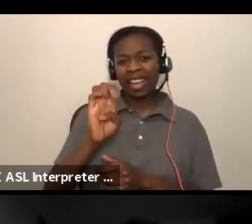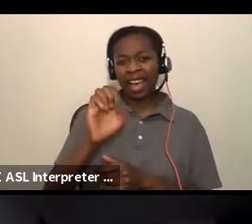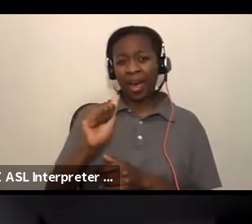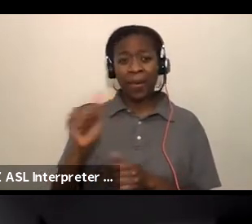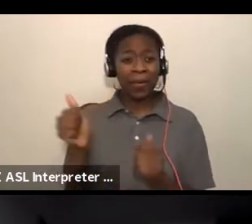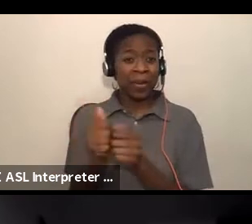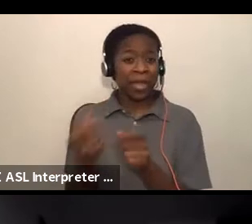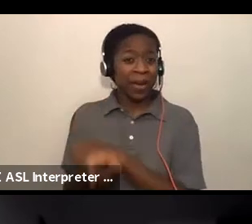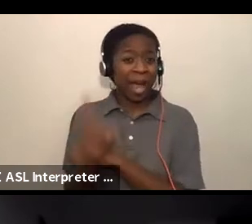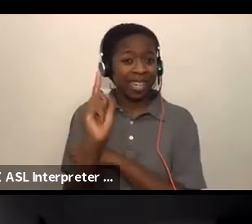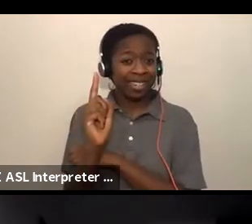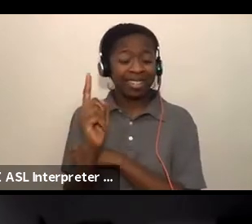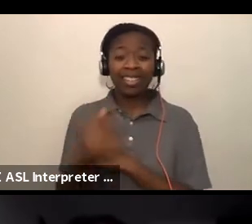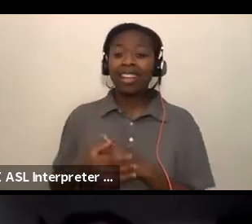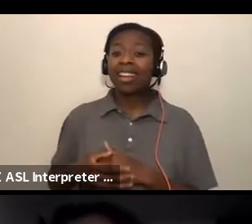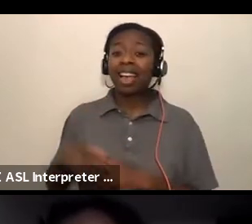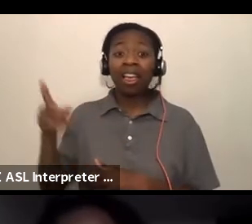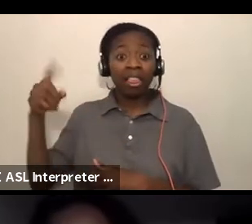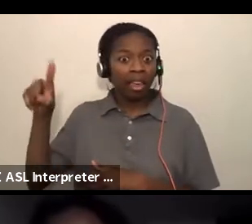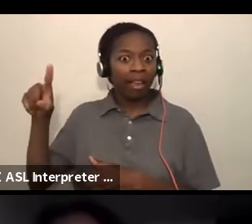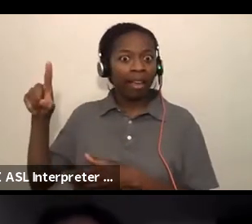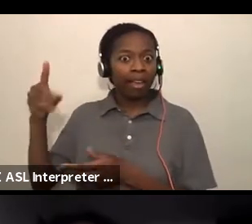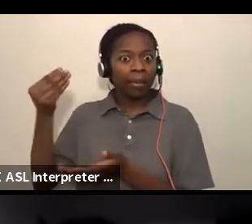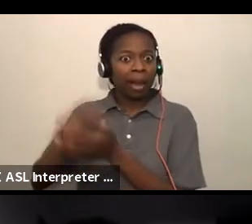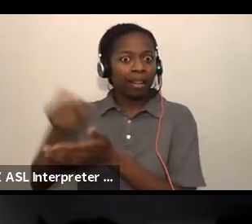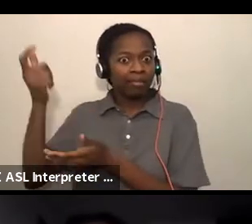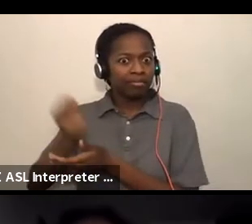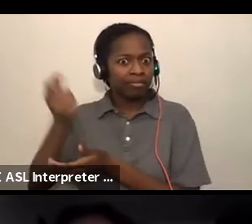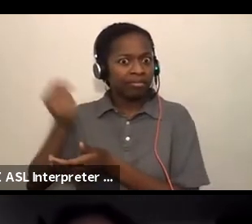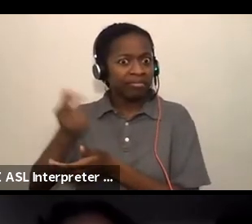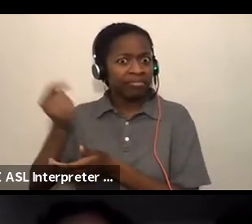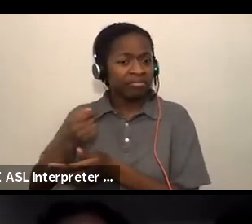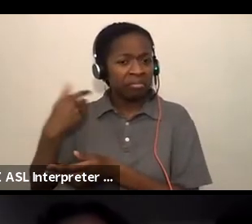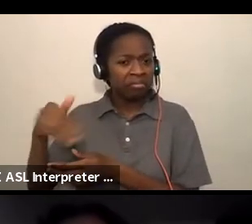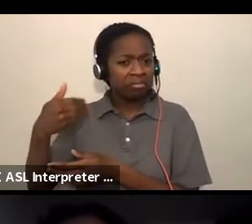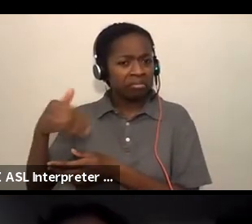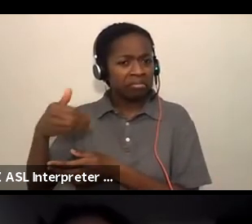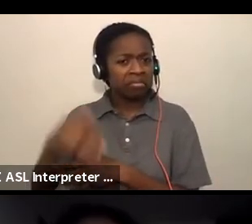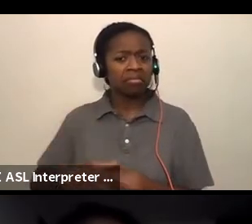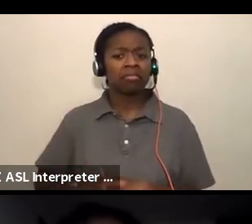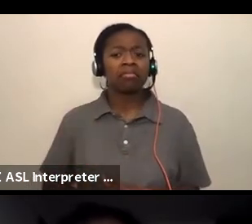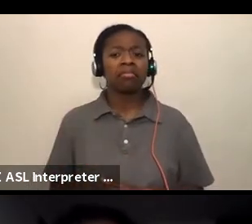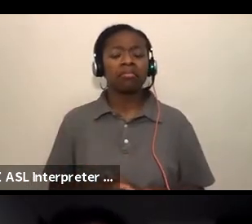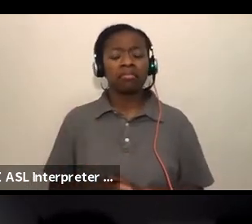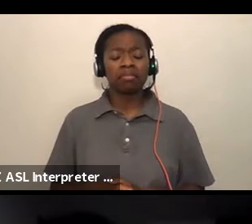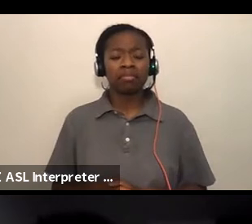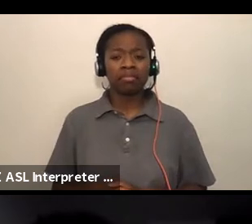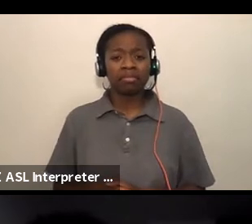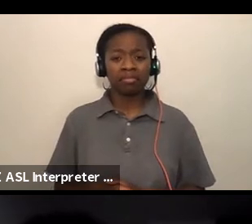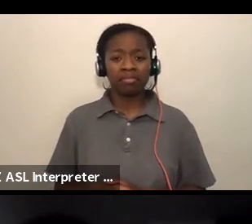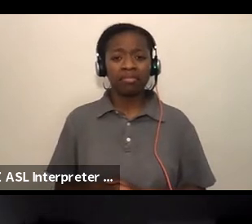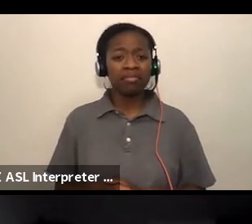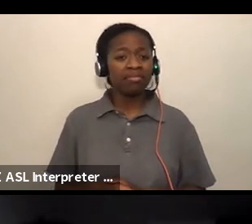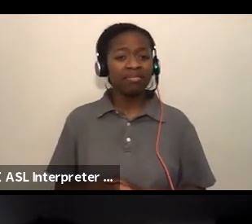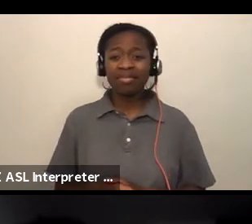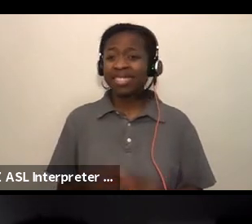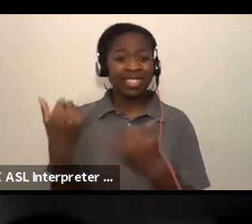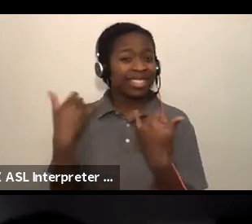they still get tons more money than say Pangea, you know? Mm-hmm. But, and it's